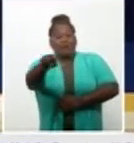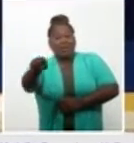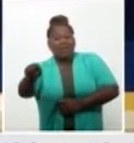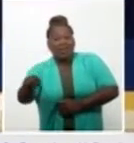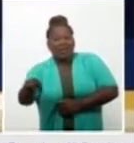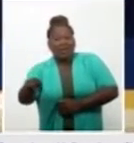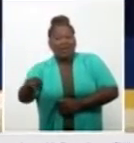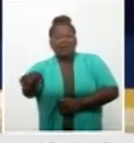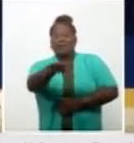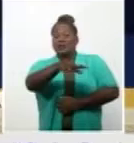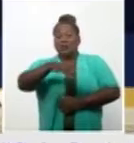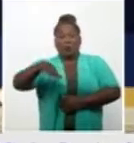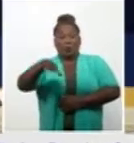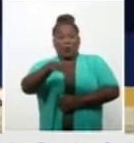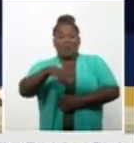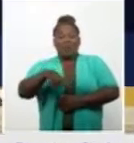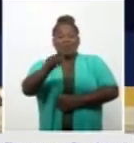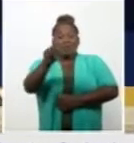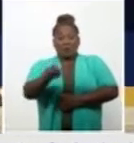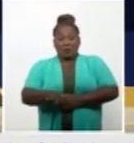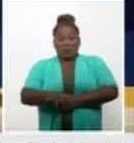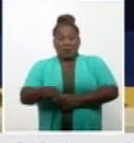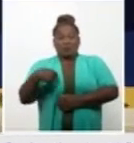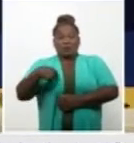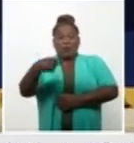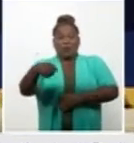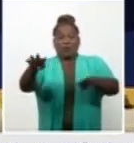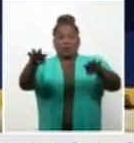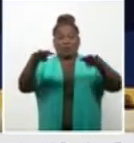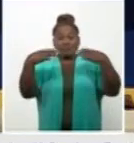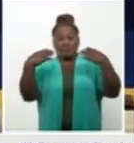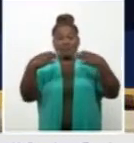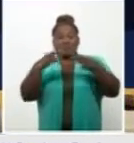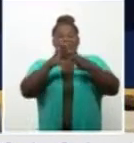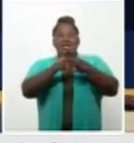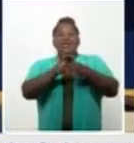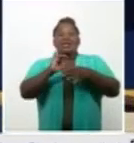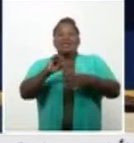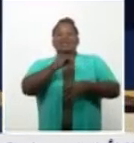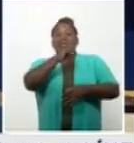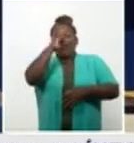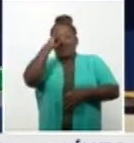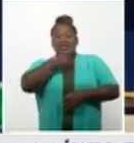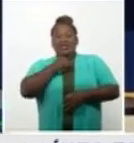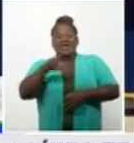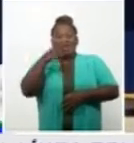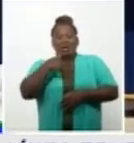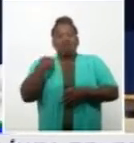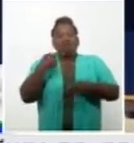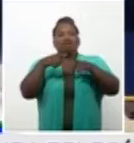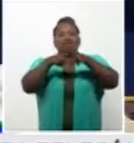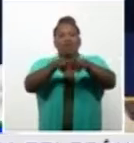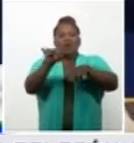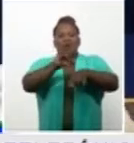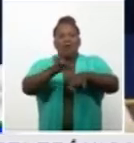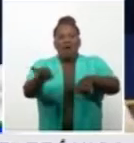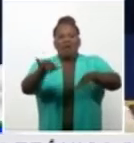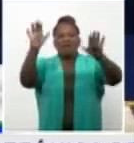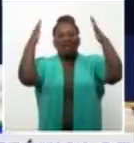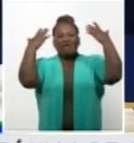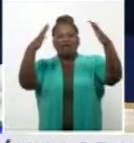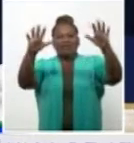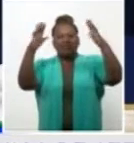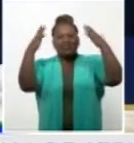Good morning to you, to all the audience who tune in every morning to Gisela. And I join her in